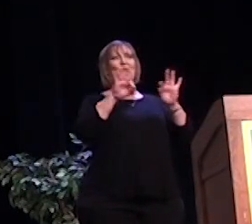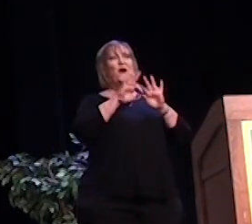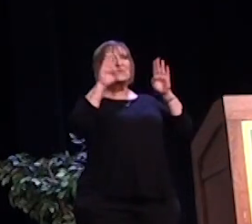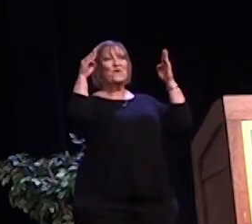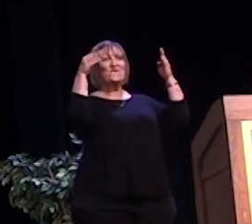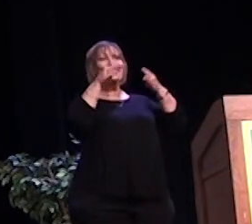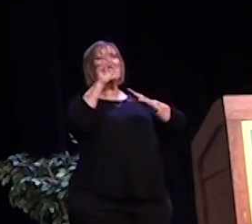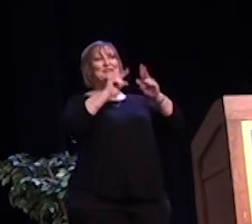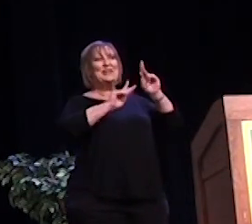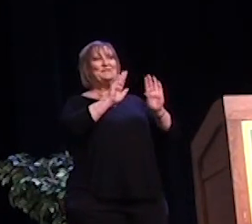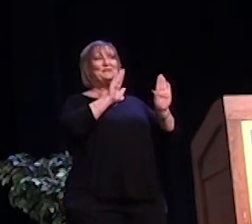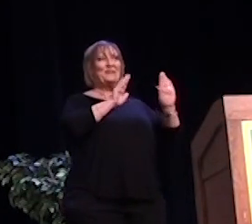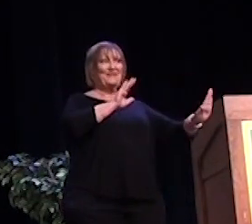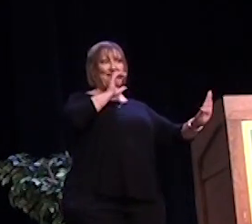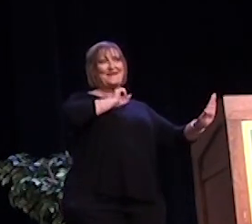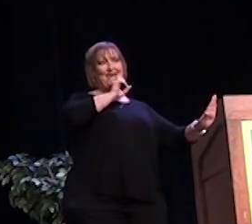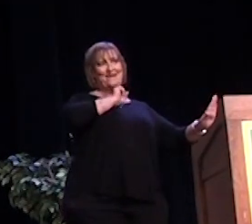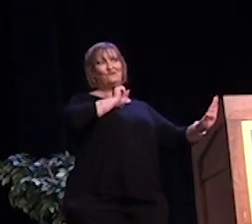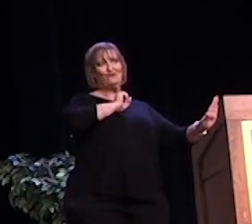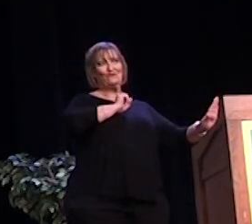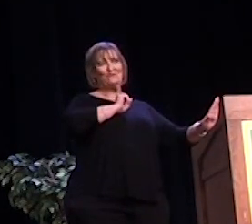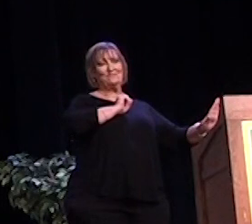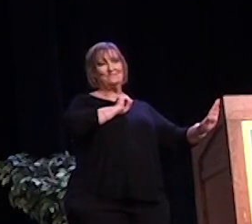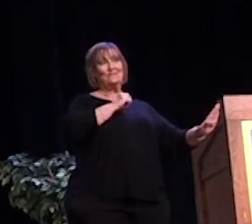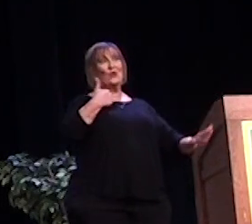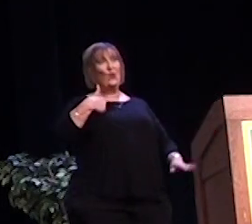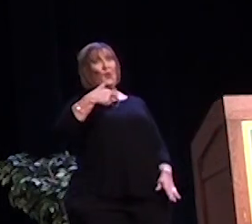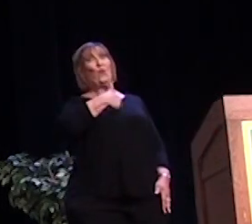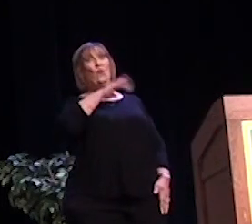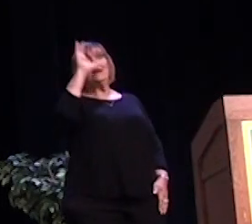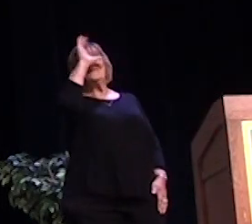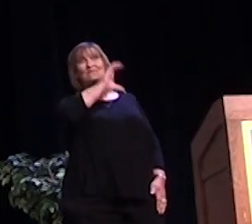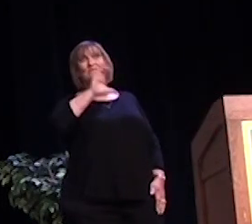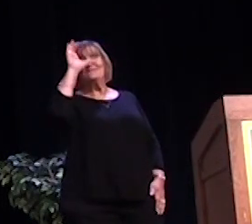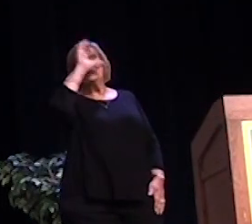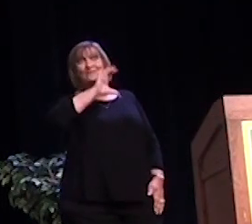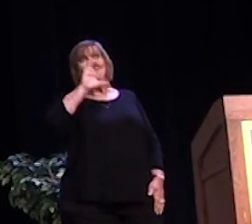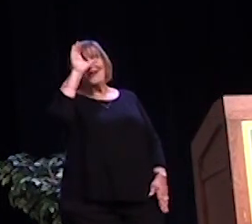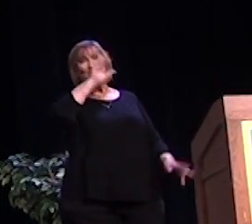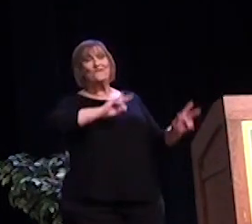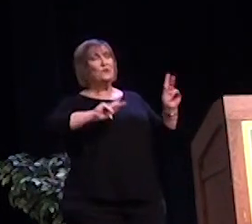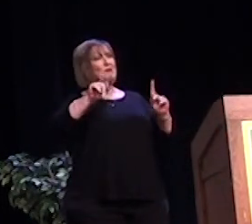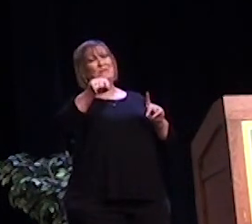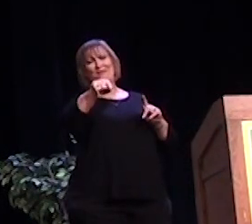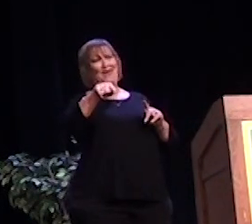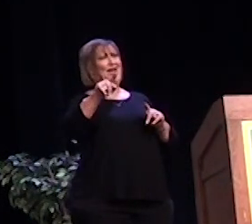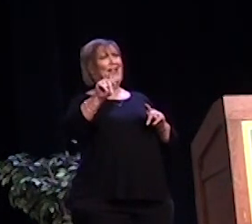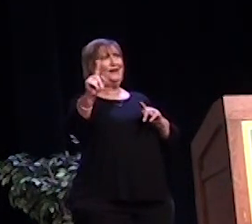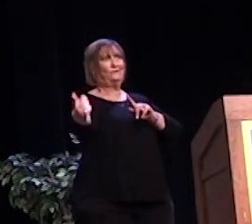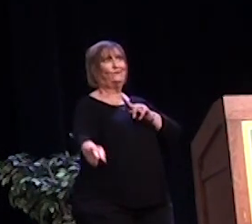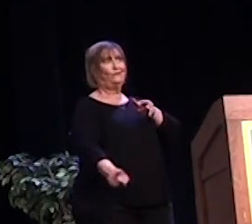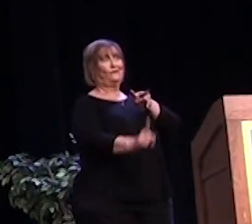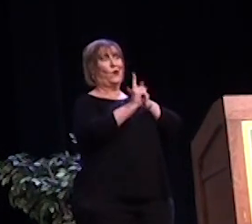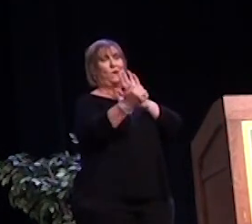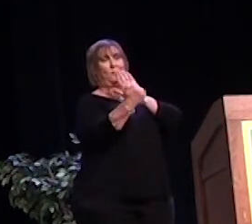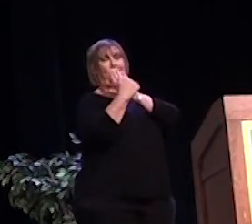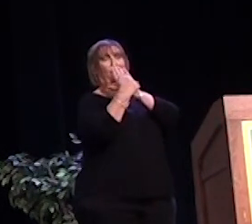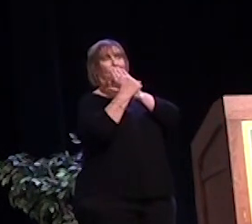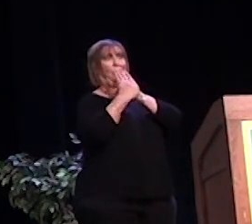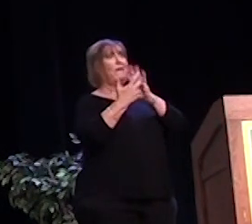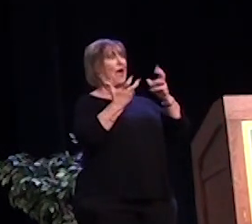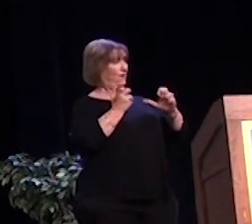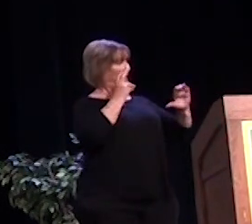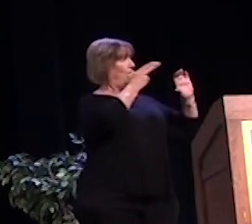go out, and we seek them, right? So these are individuals that are living on the street that don't come to my office saying, hey, I'm get